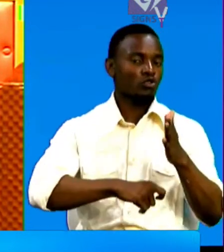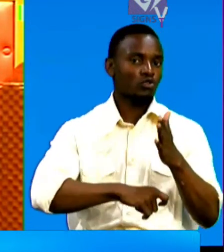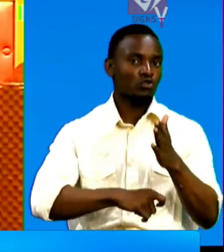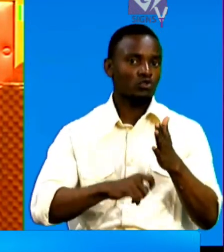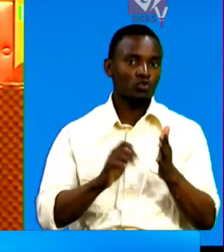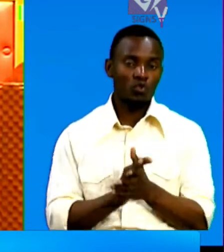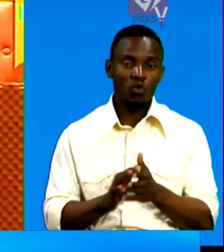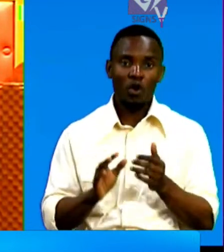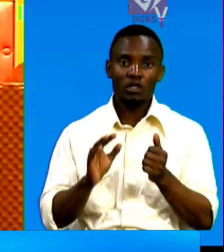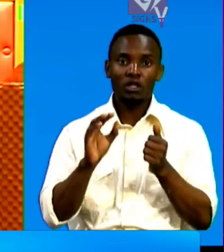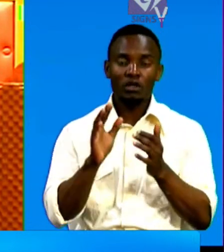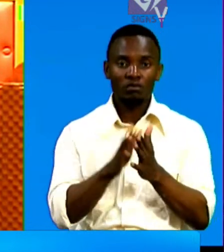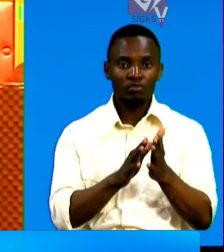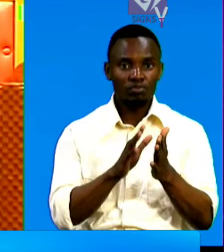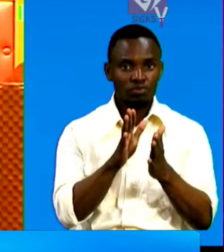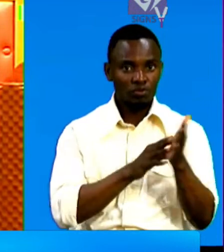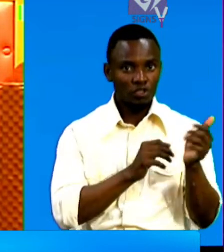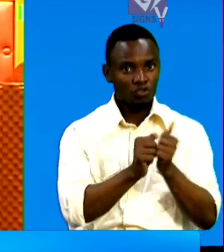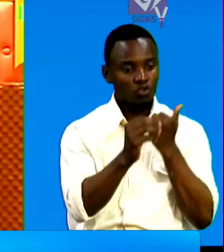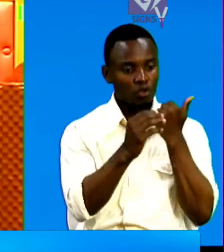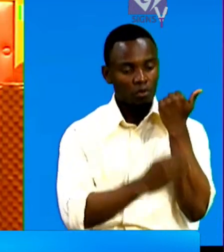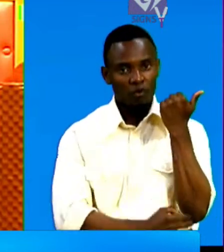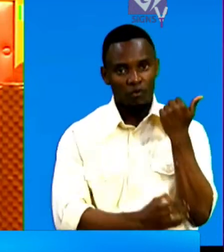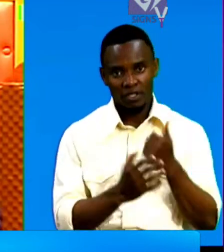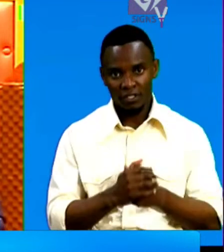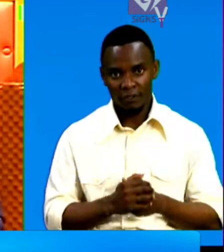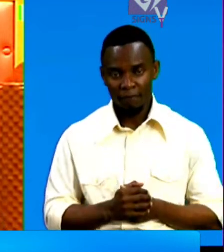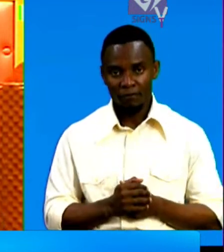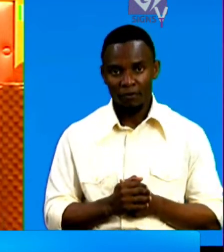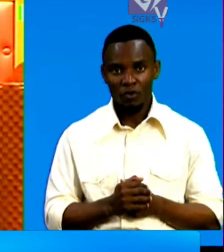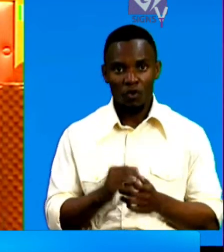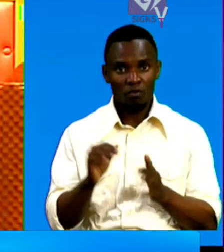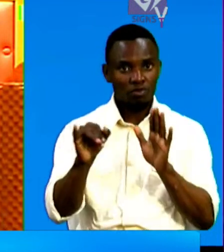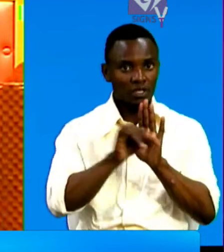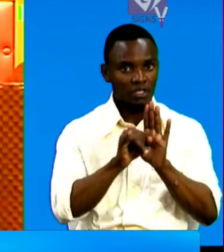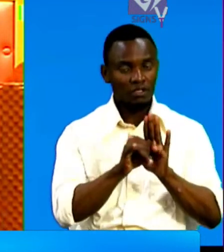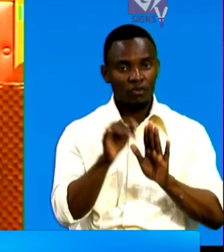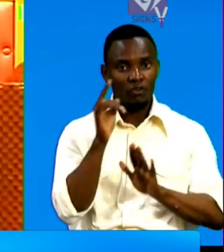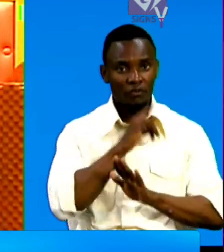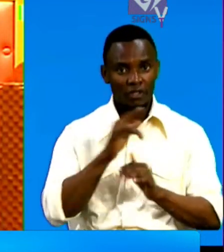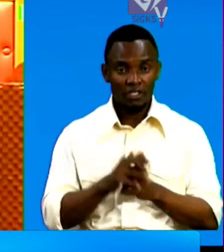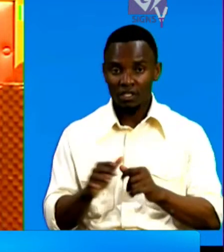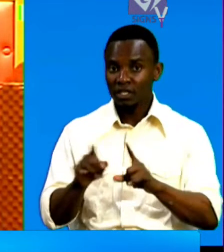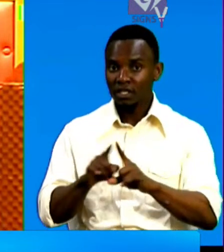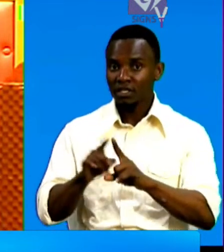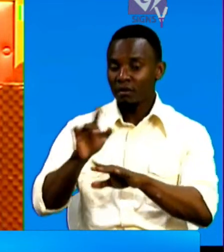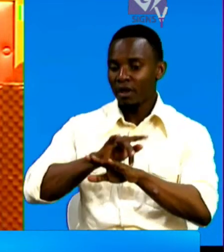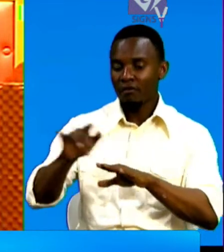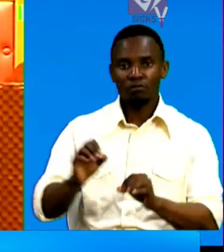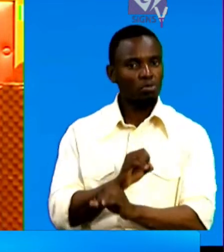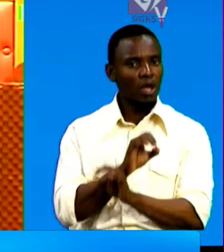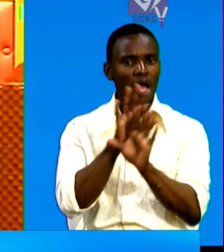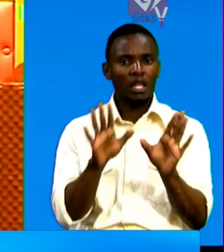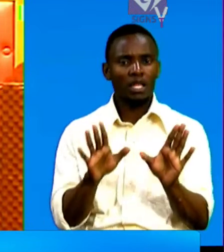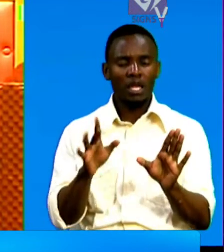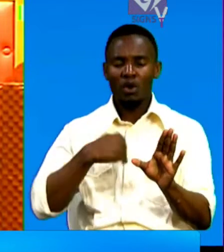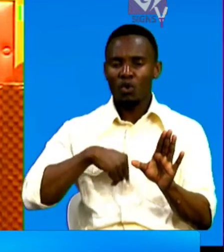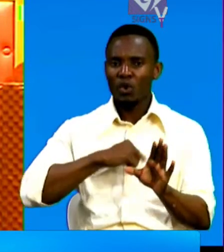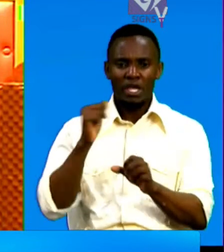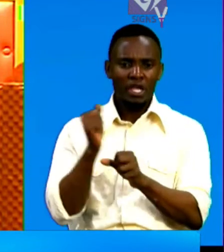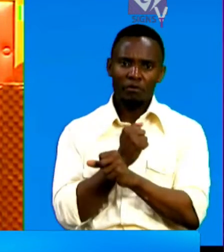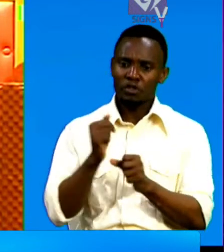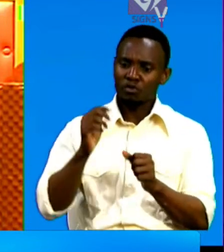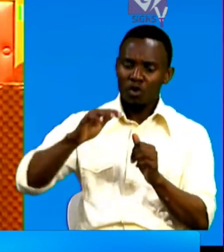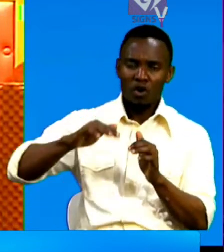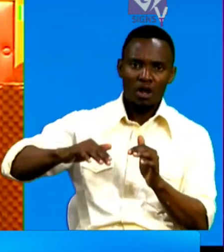identified as chronic. The implications are very clear, and we cannot afford to delay the delivery